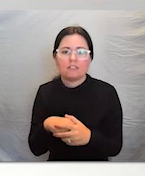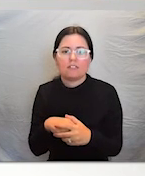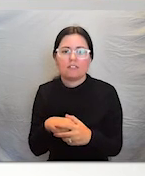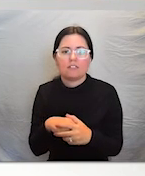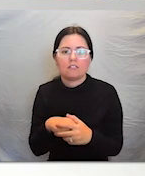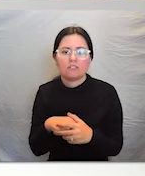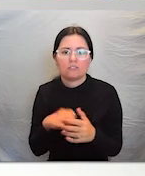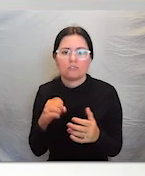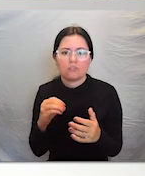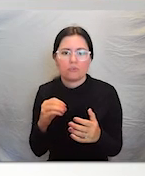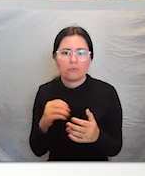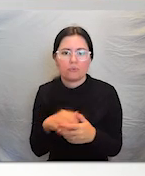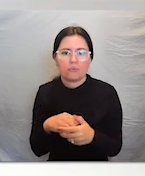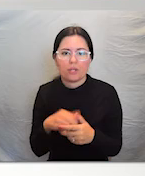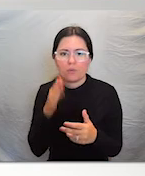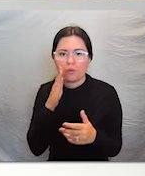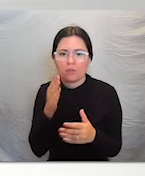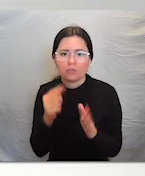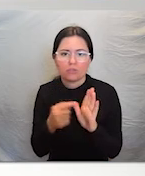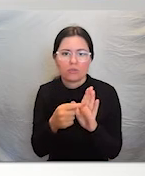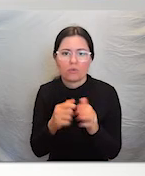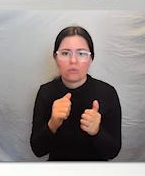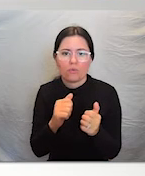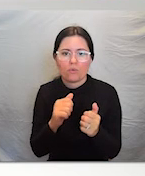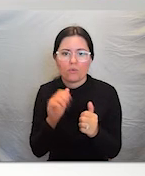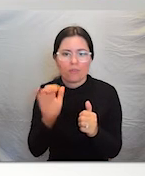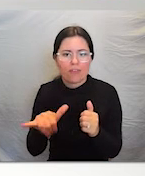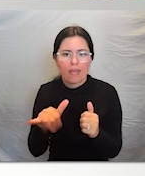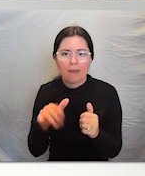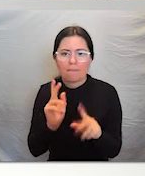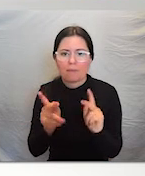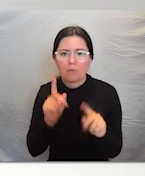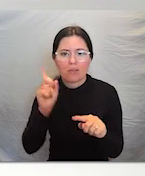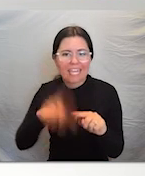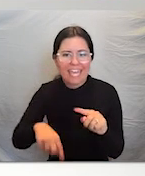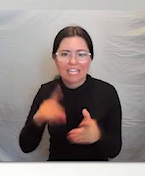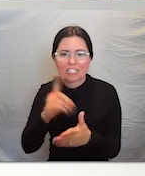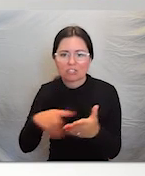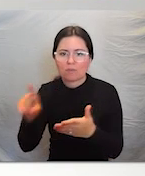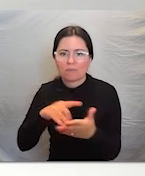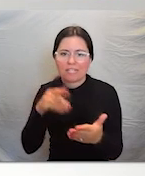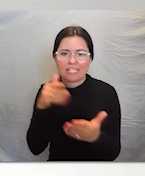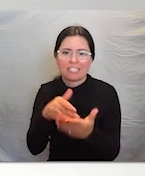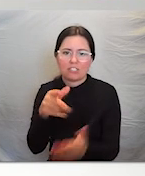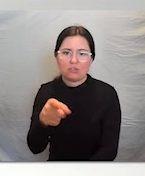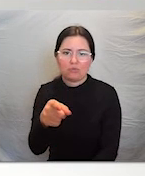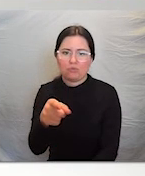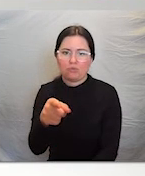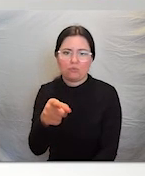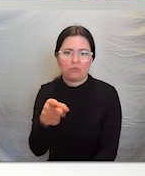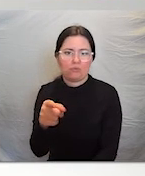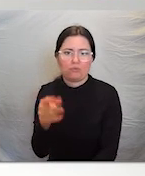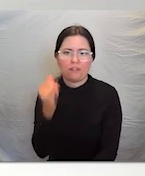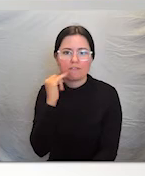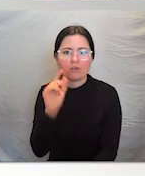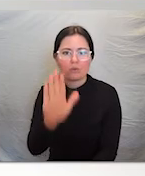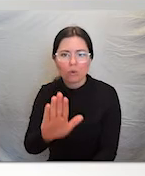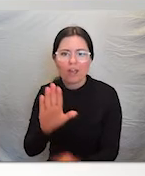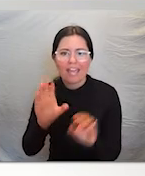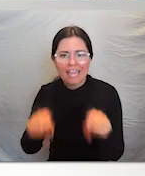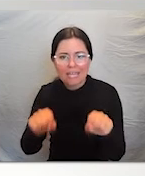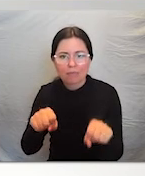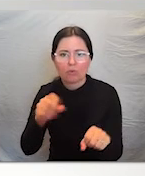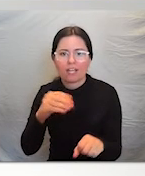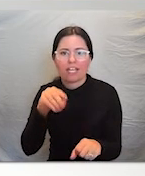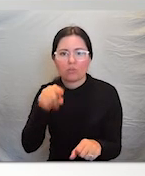discrimination. You cannot be discriminated against if you're able and qualified